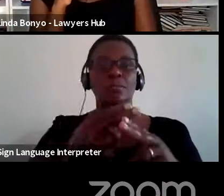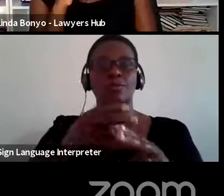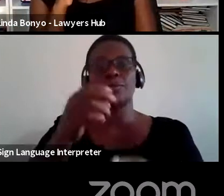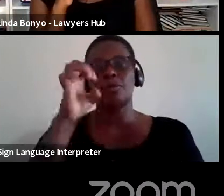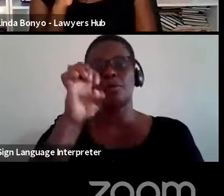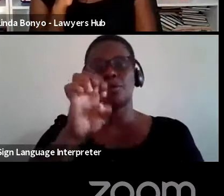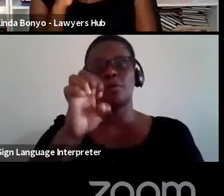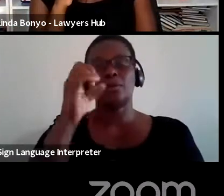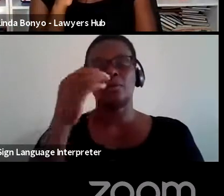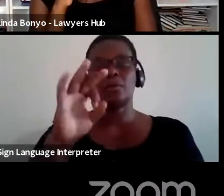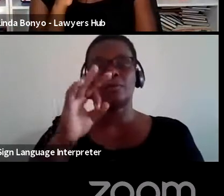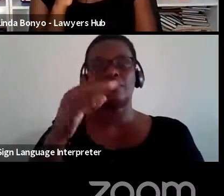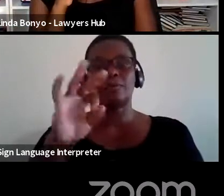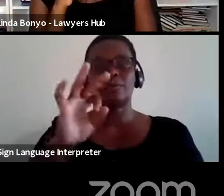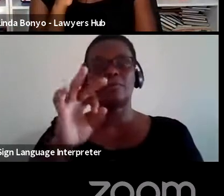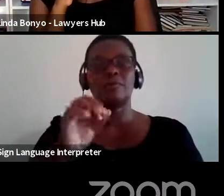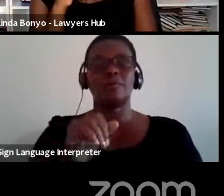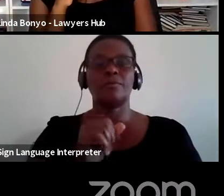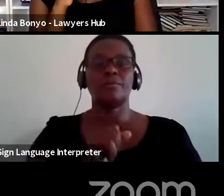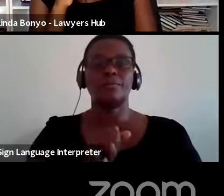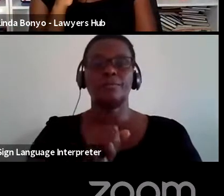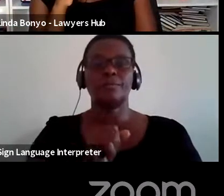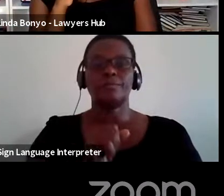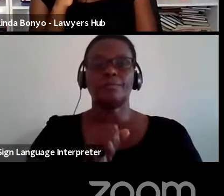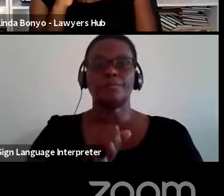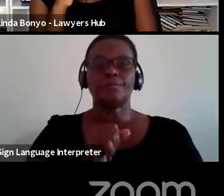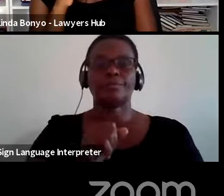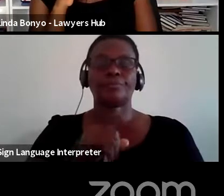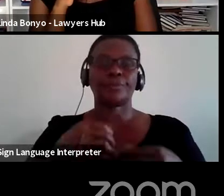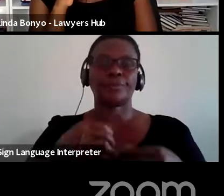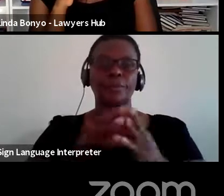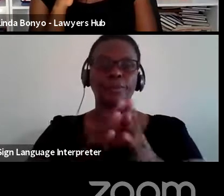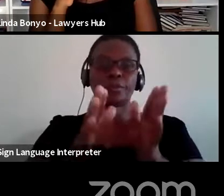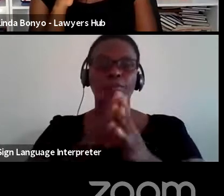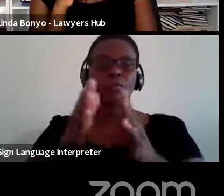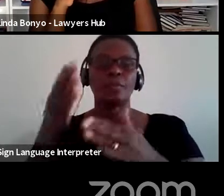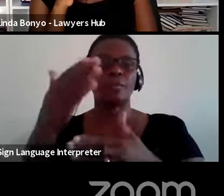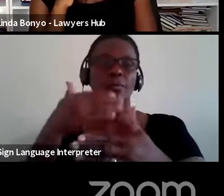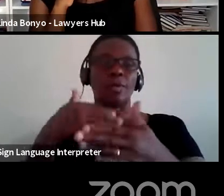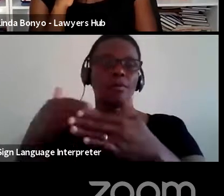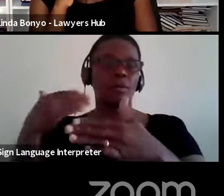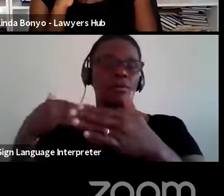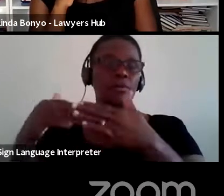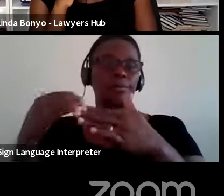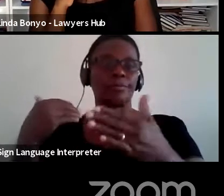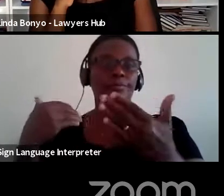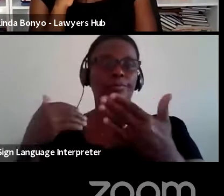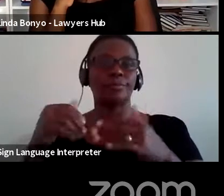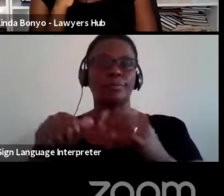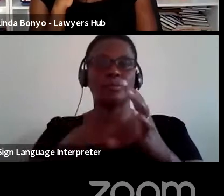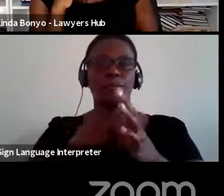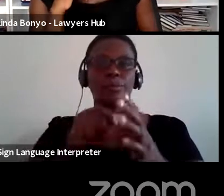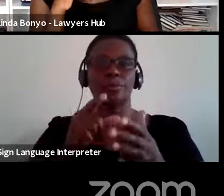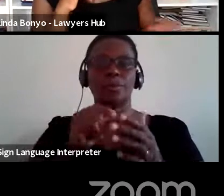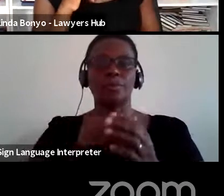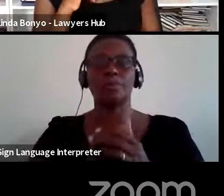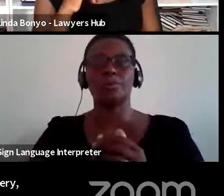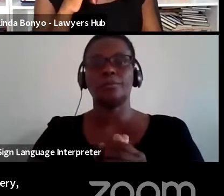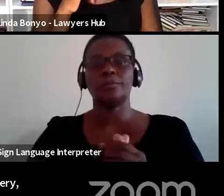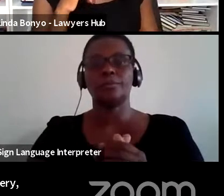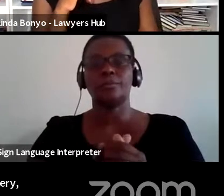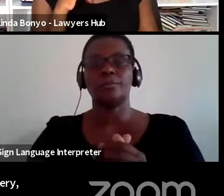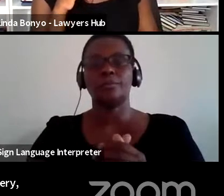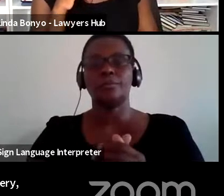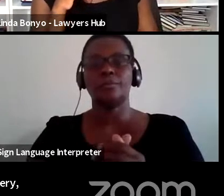Clara Principles, and I will give some background on that very, very shortly. For those of you who